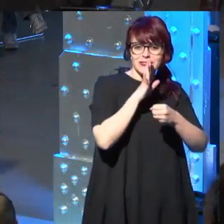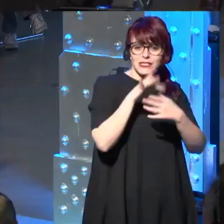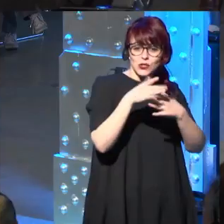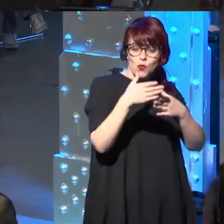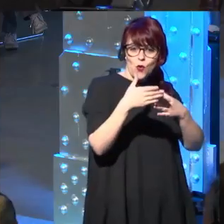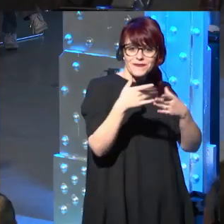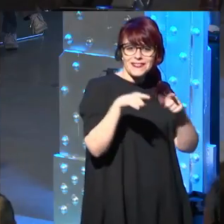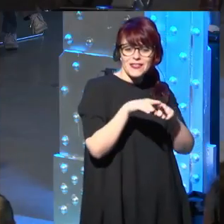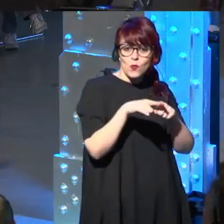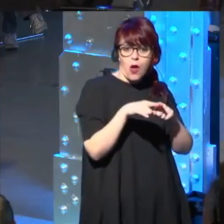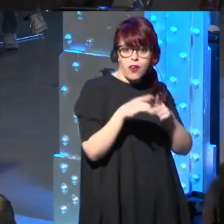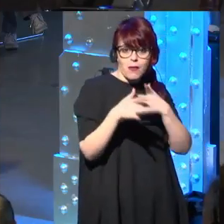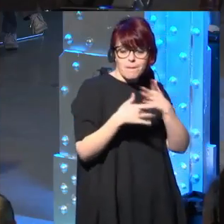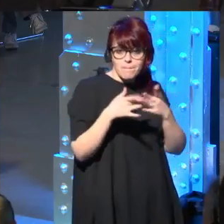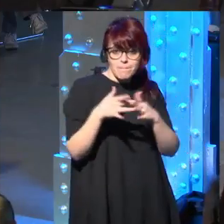has